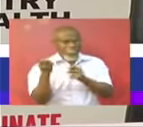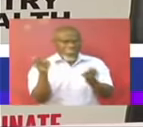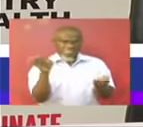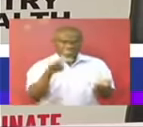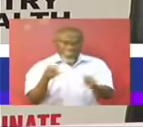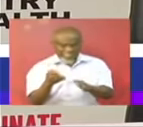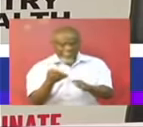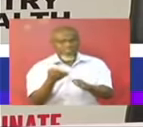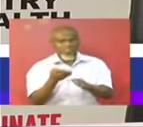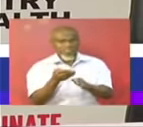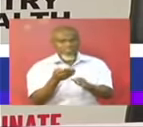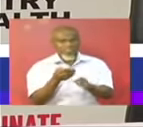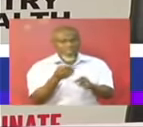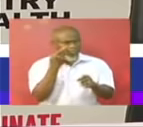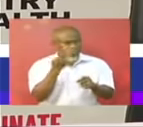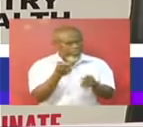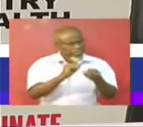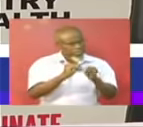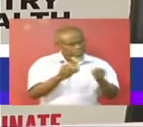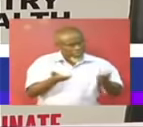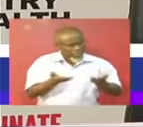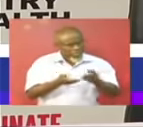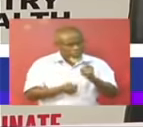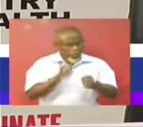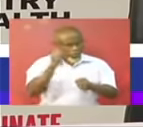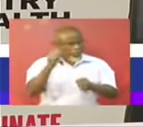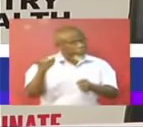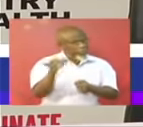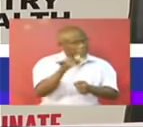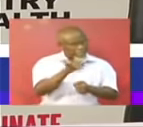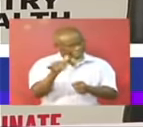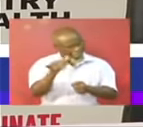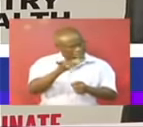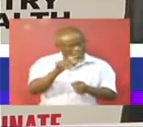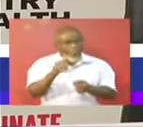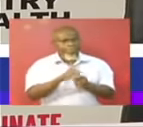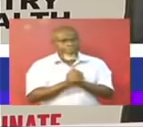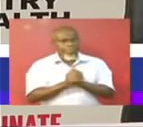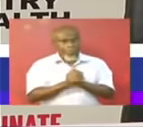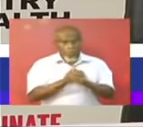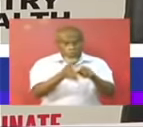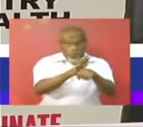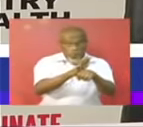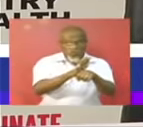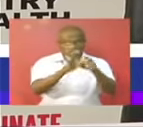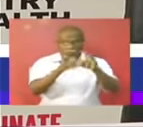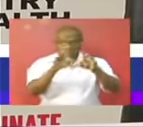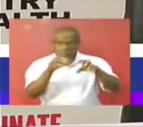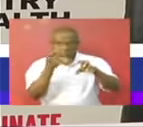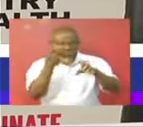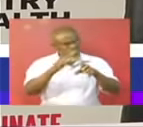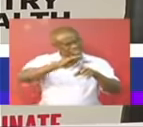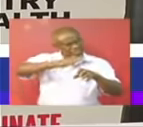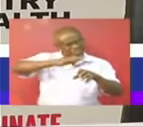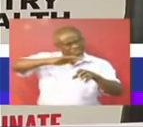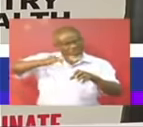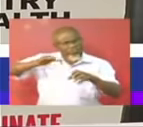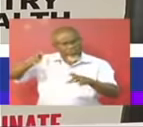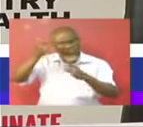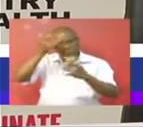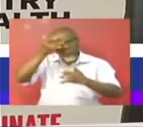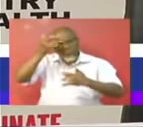see similar trends in our numbers. As we know by now, COVID-19 presents with a spectrum of illness. Some